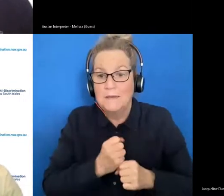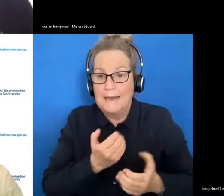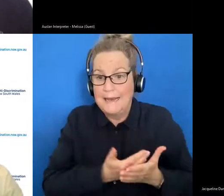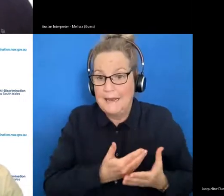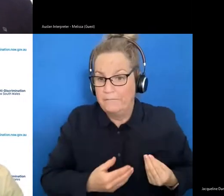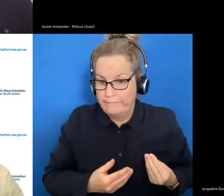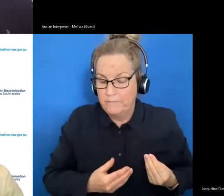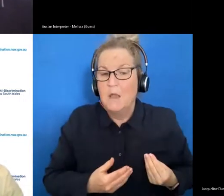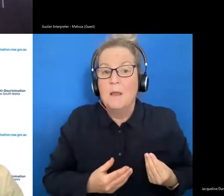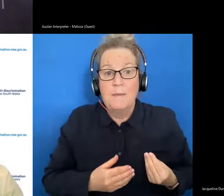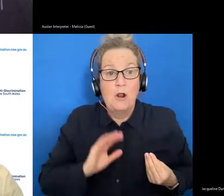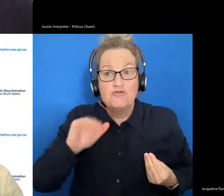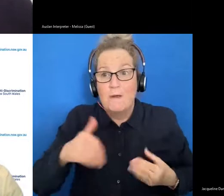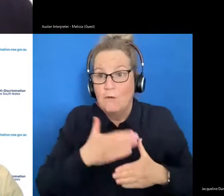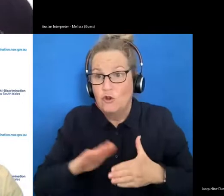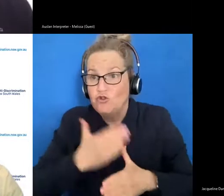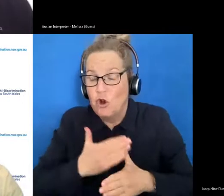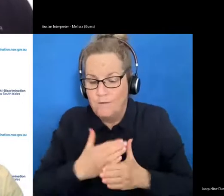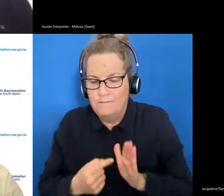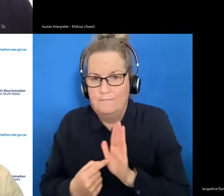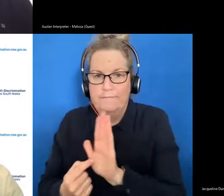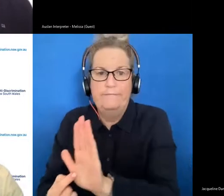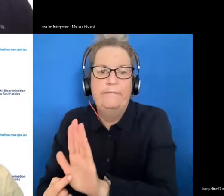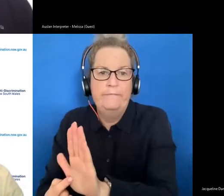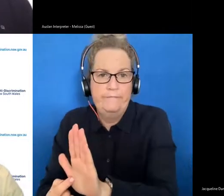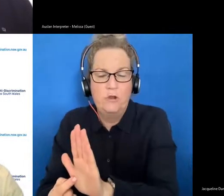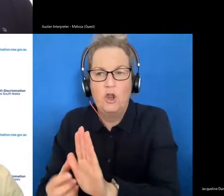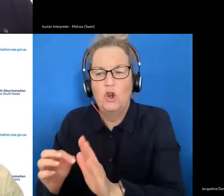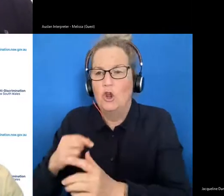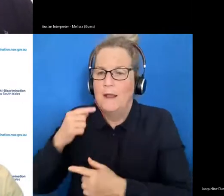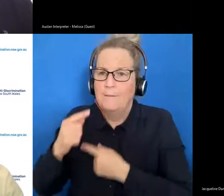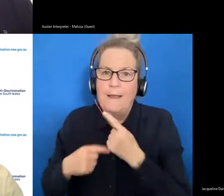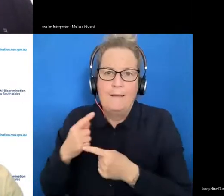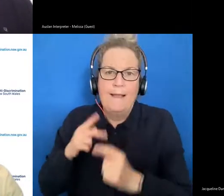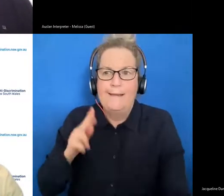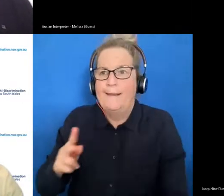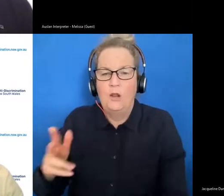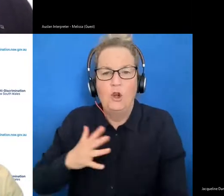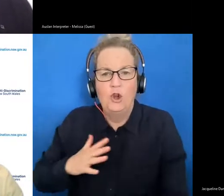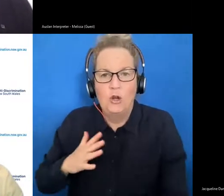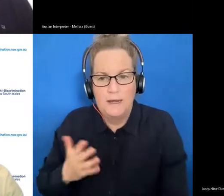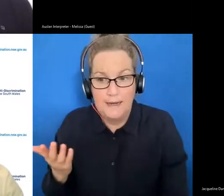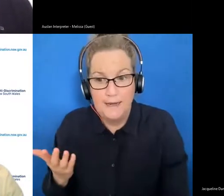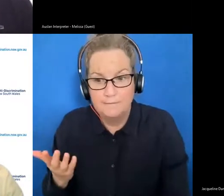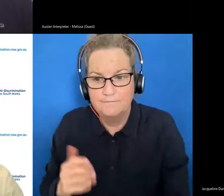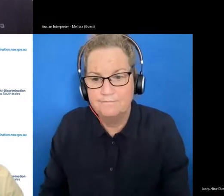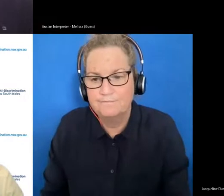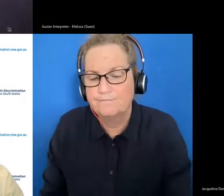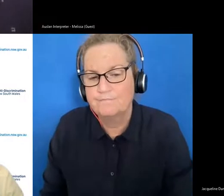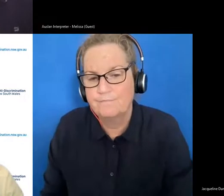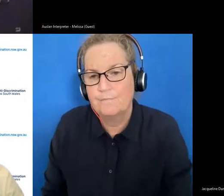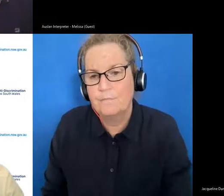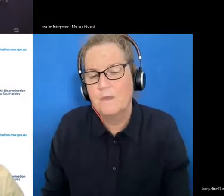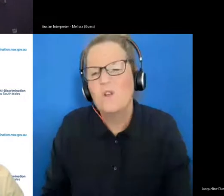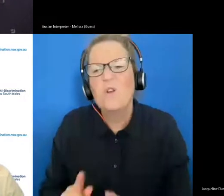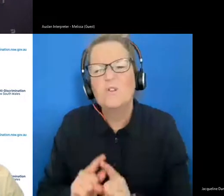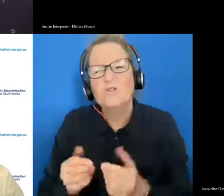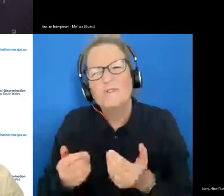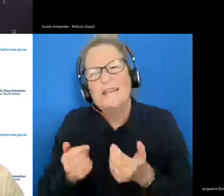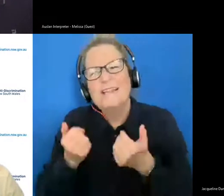passport that will support them through their work life. And then I guess just a general advice around